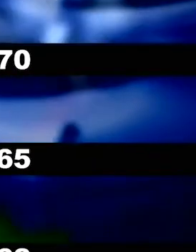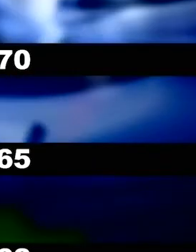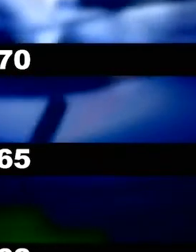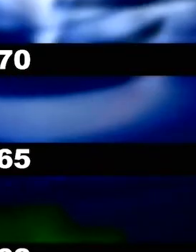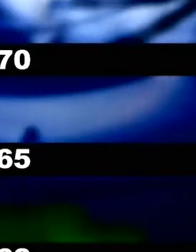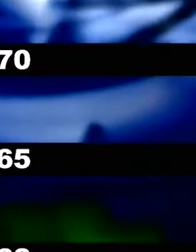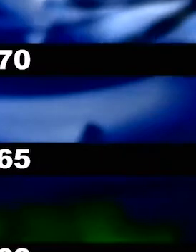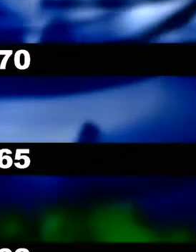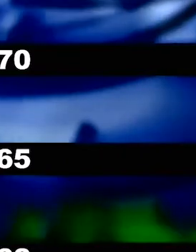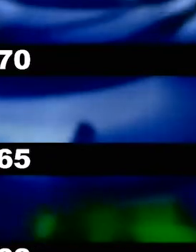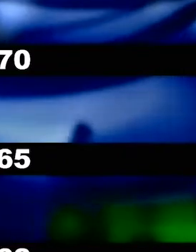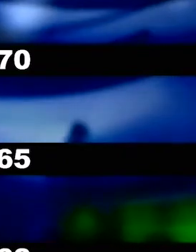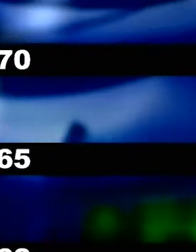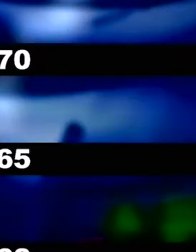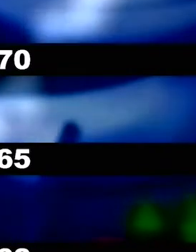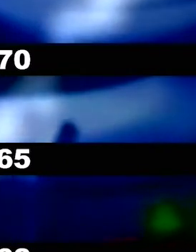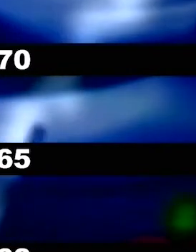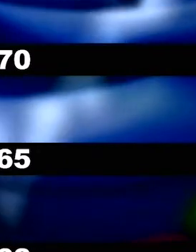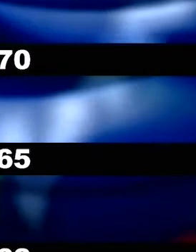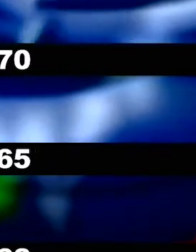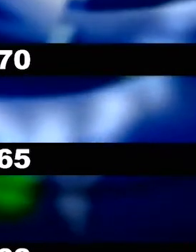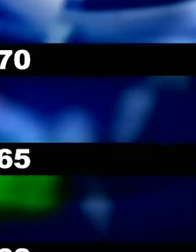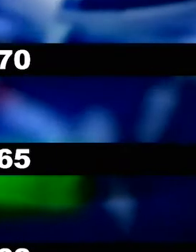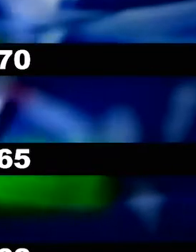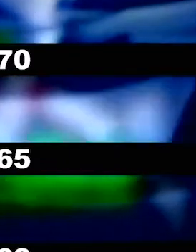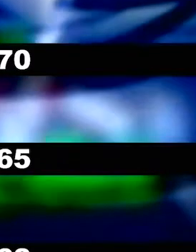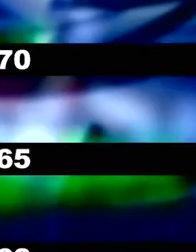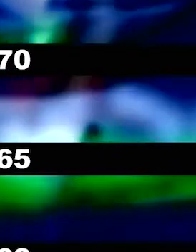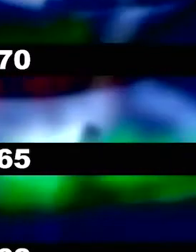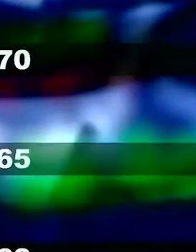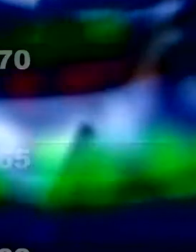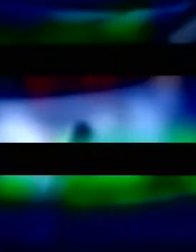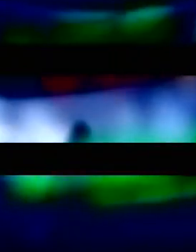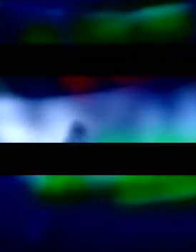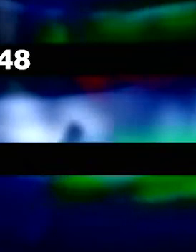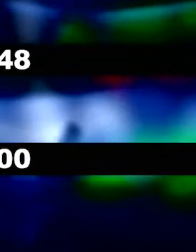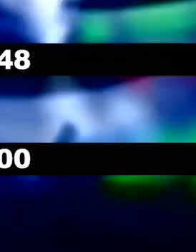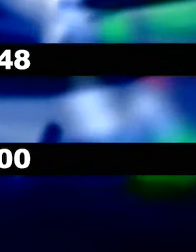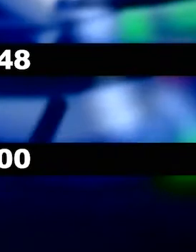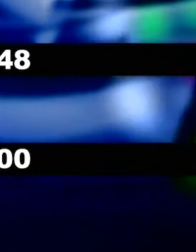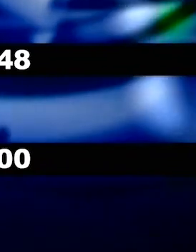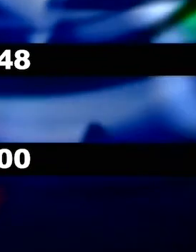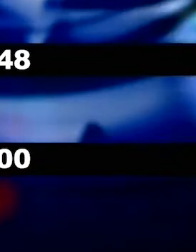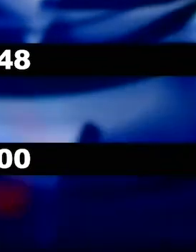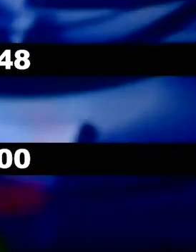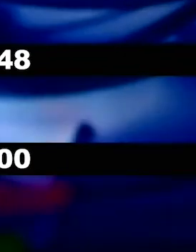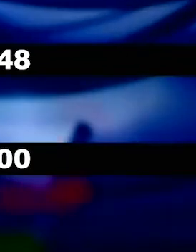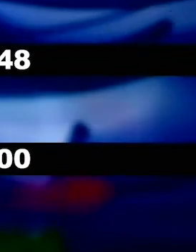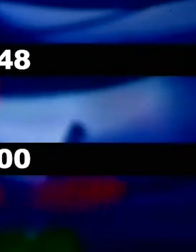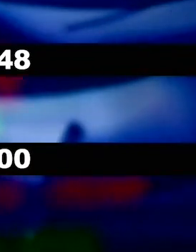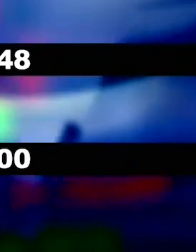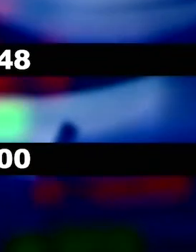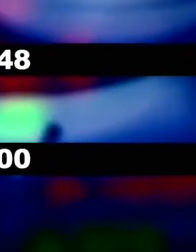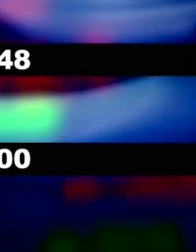$313,675.70. They were followed by National Flour Mills Limited and Unilever Caribbean Limited. And here in Barbados, First Caribbean International